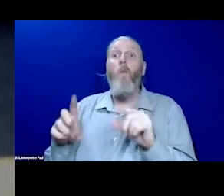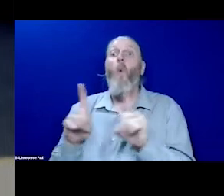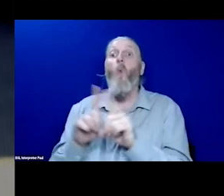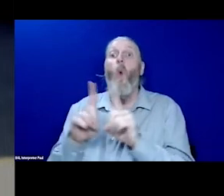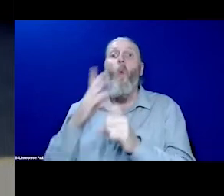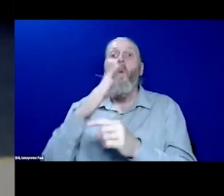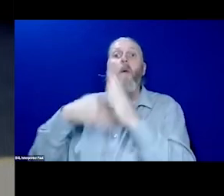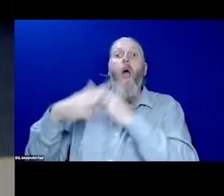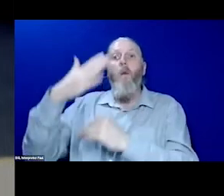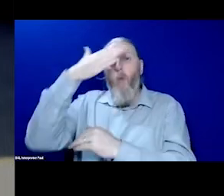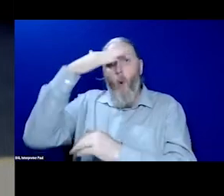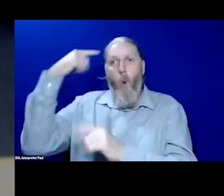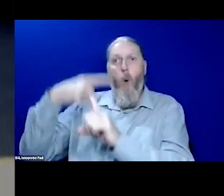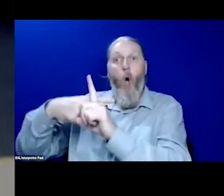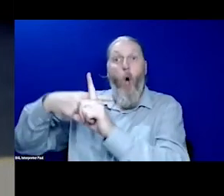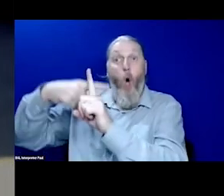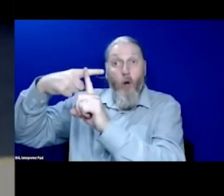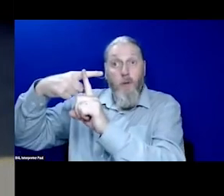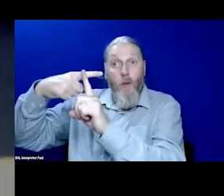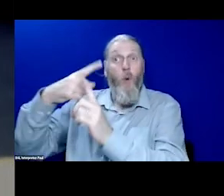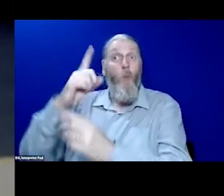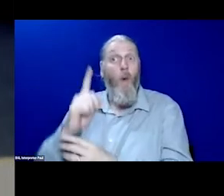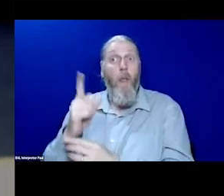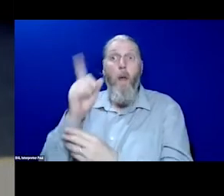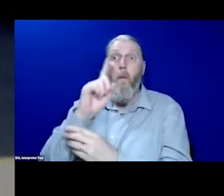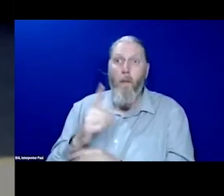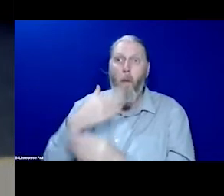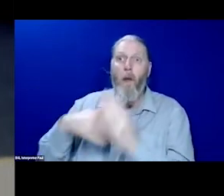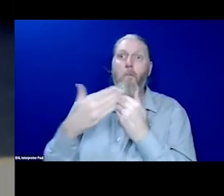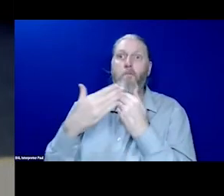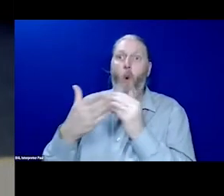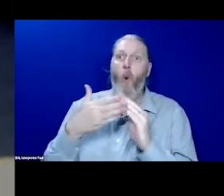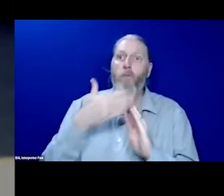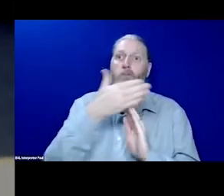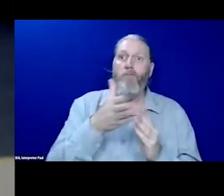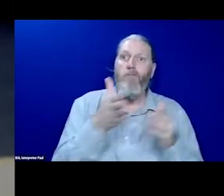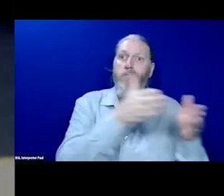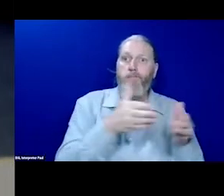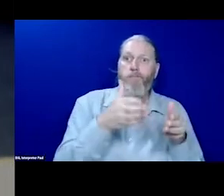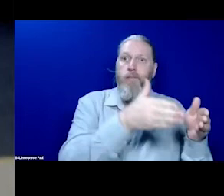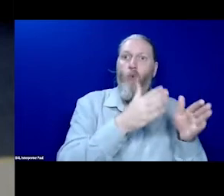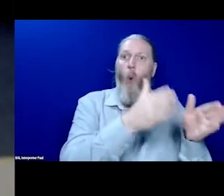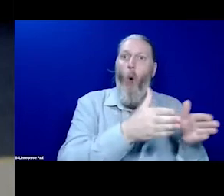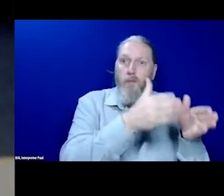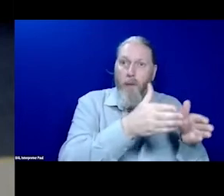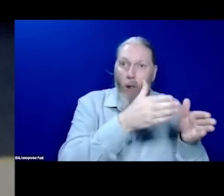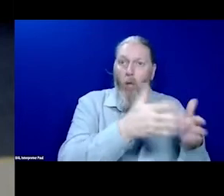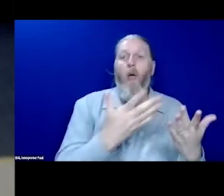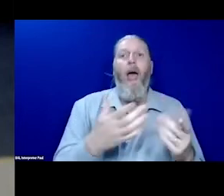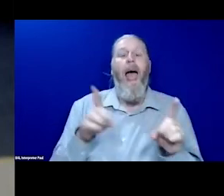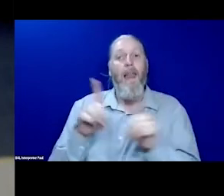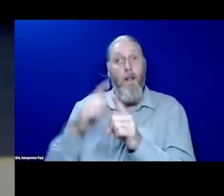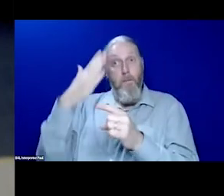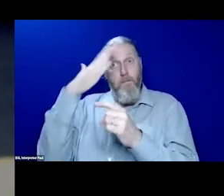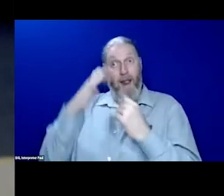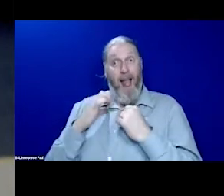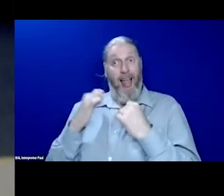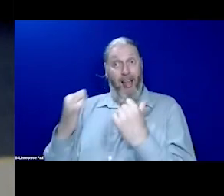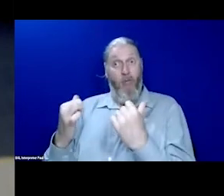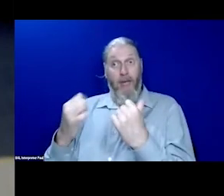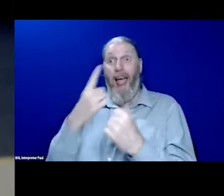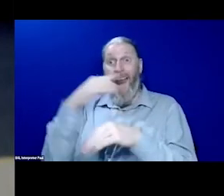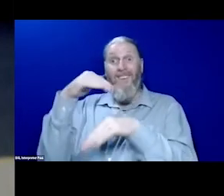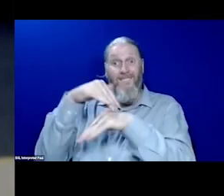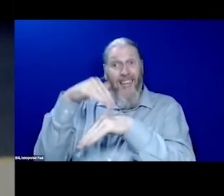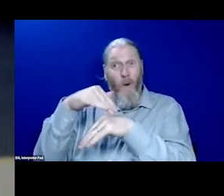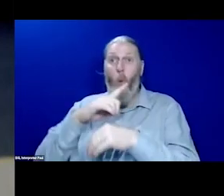disorders, and community mental health is also worsened. So we might be having our sleep affected at the moment. We see more conflict in